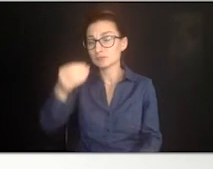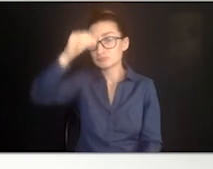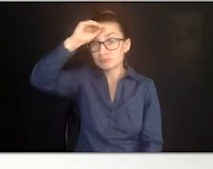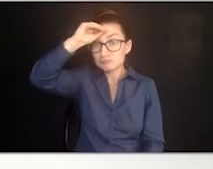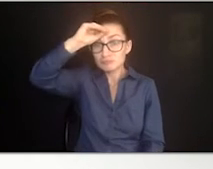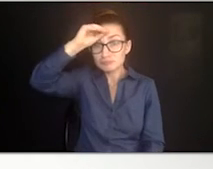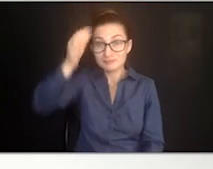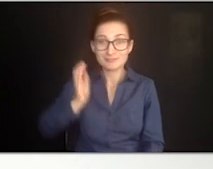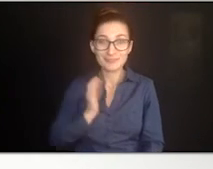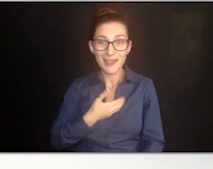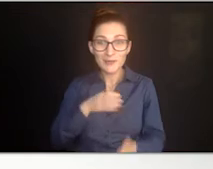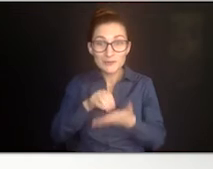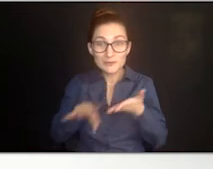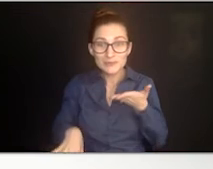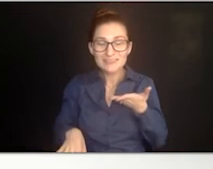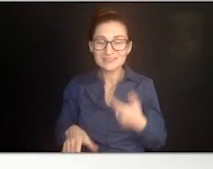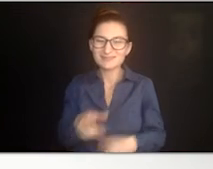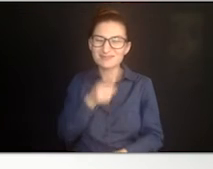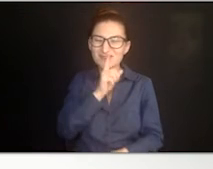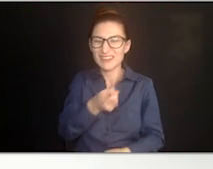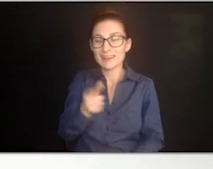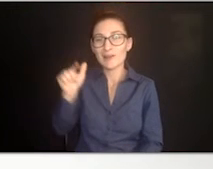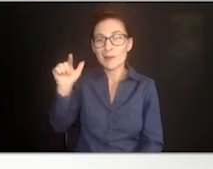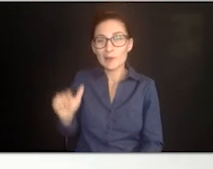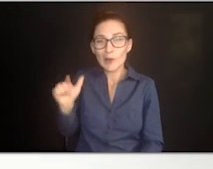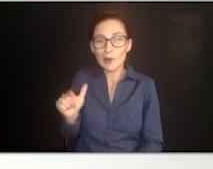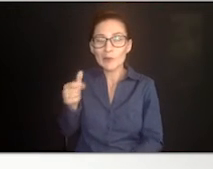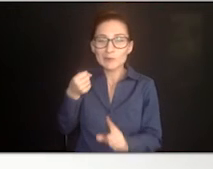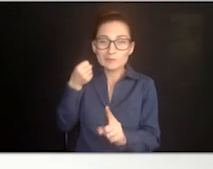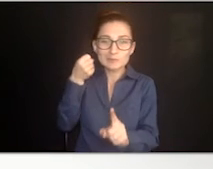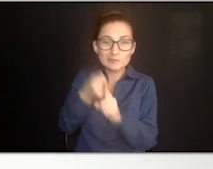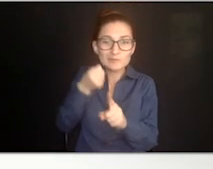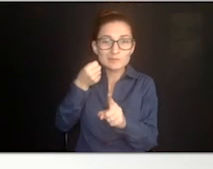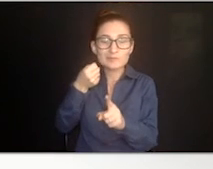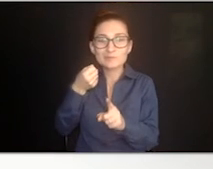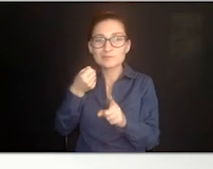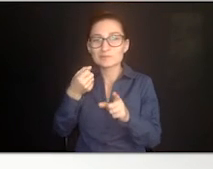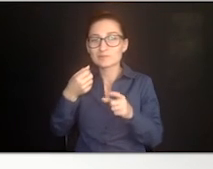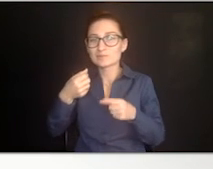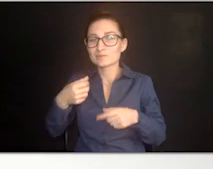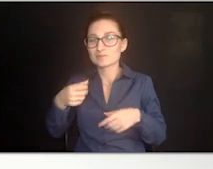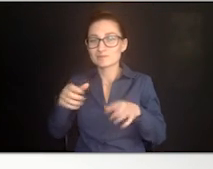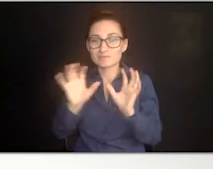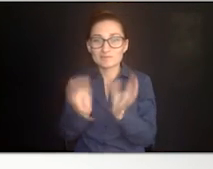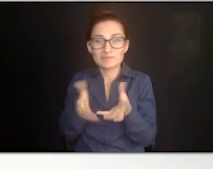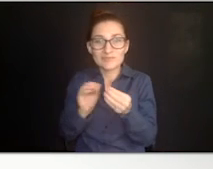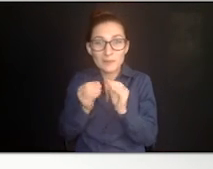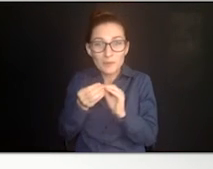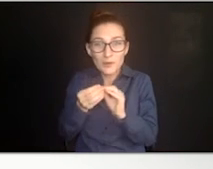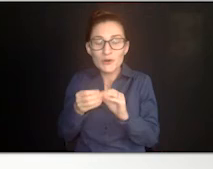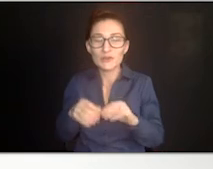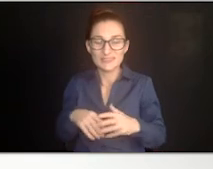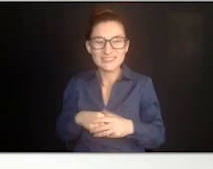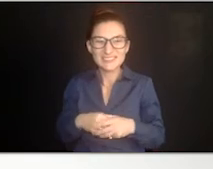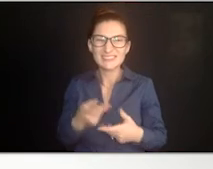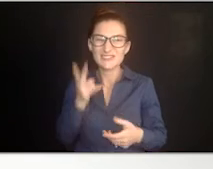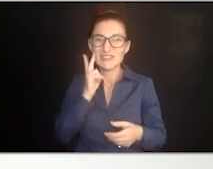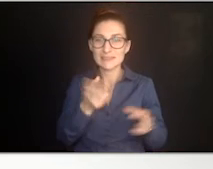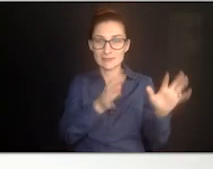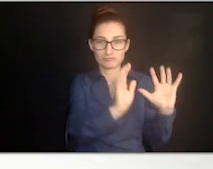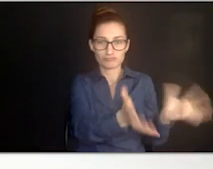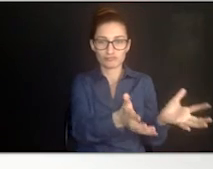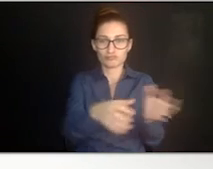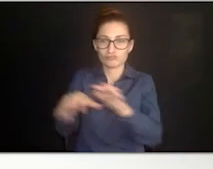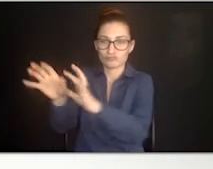our students, because we are a very low incidence population, we kind of see them in two